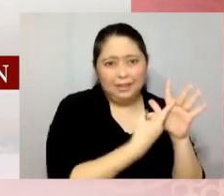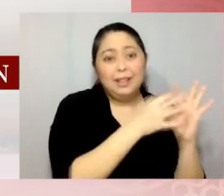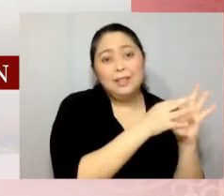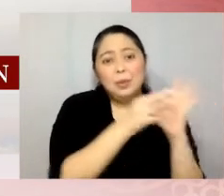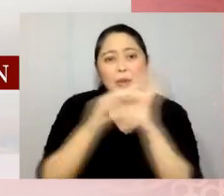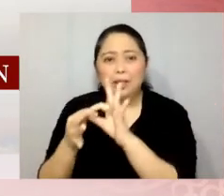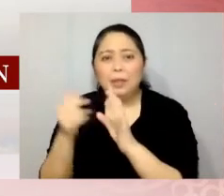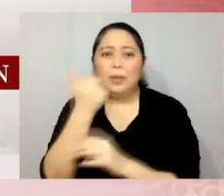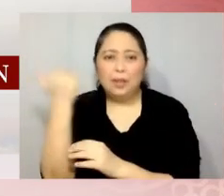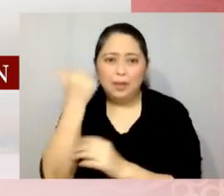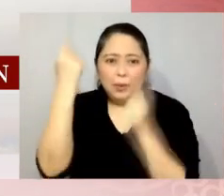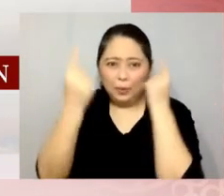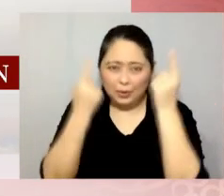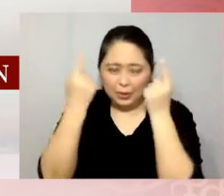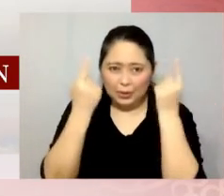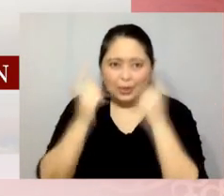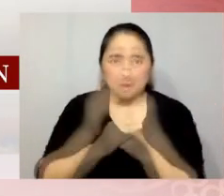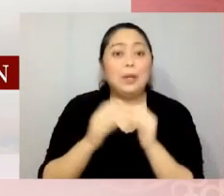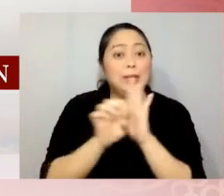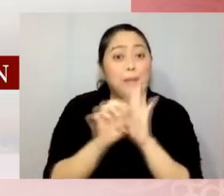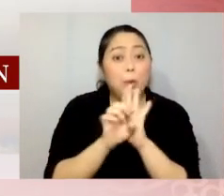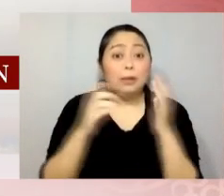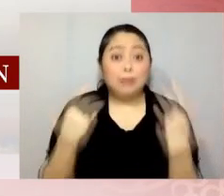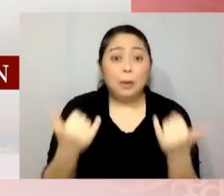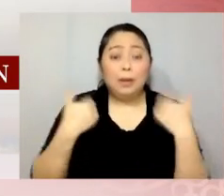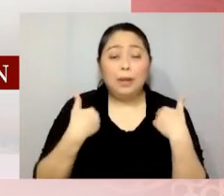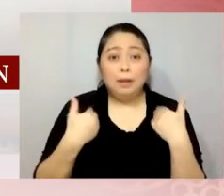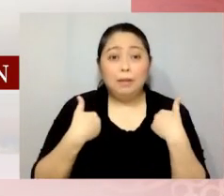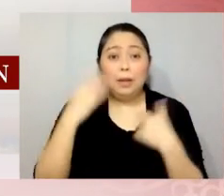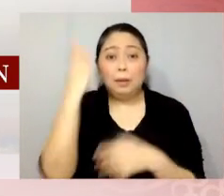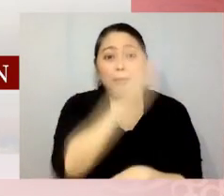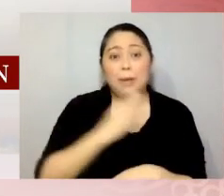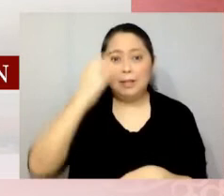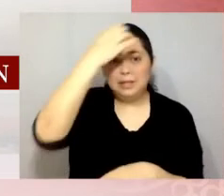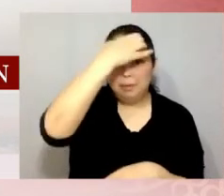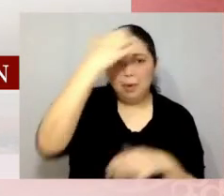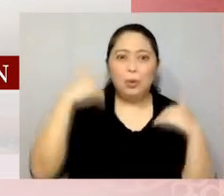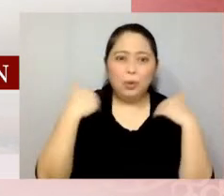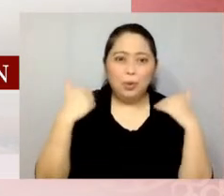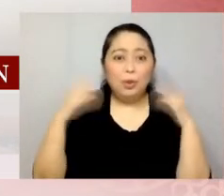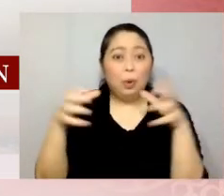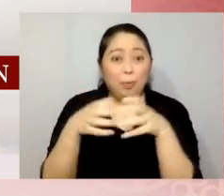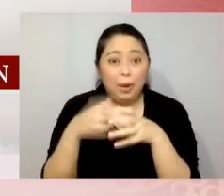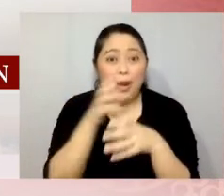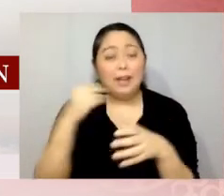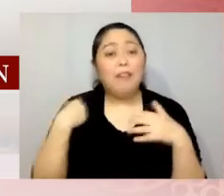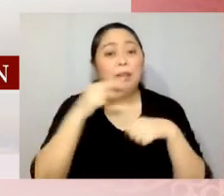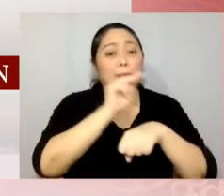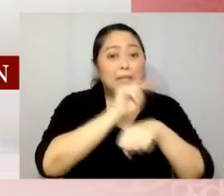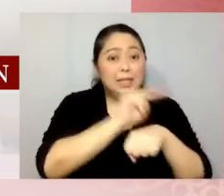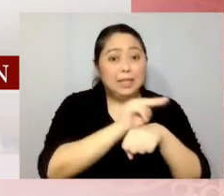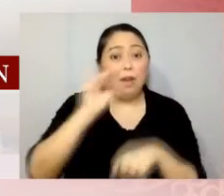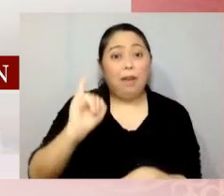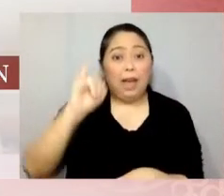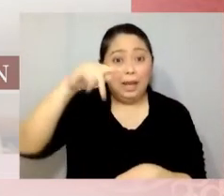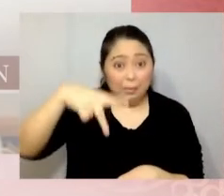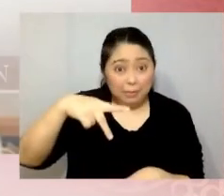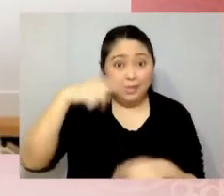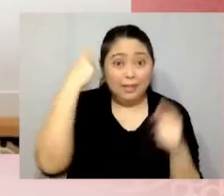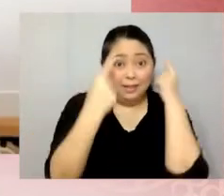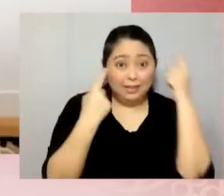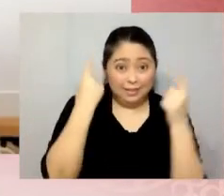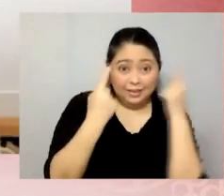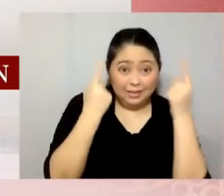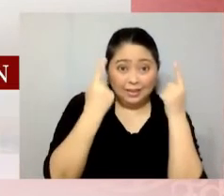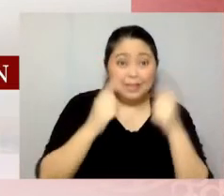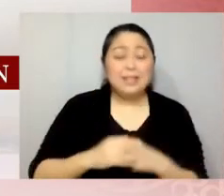for now, we have created the Bangsamoro Youth Commission. There is also a Ministry of Indigenous Peoples Affairs. Aside from